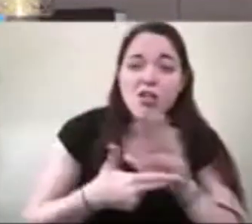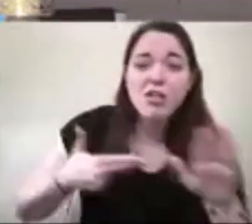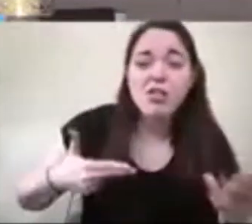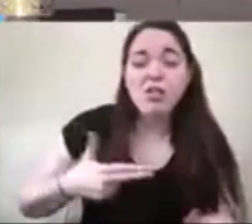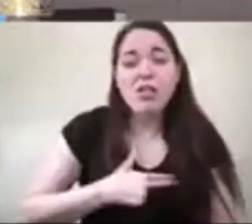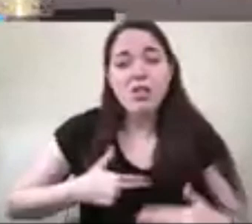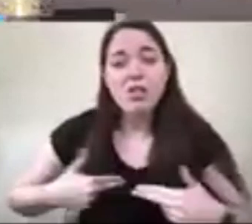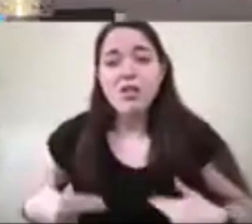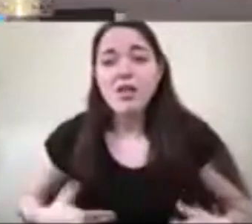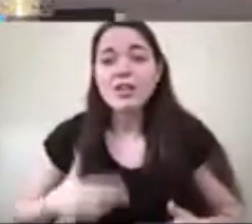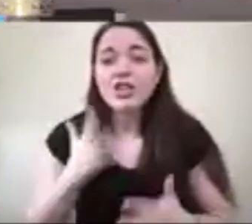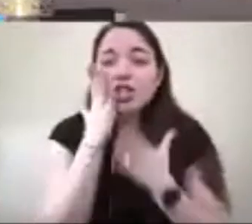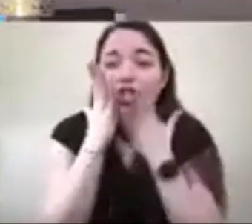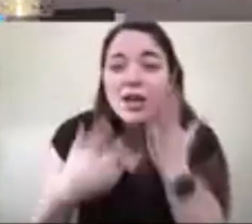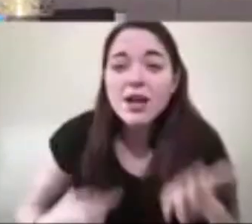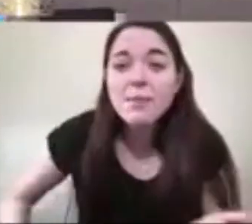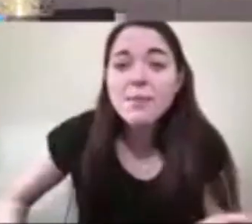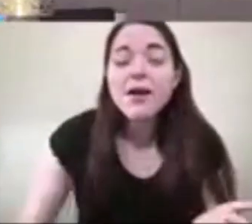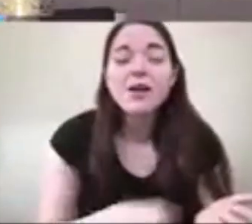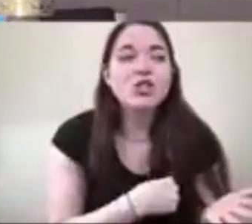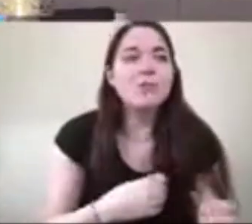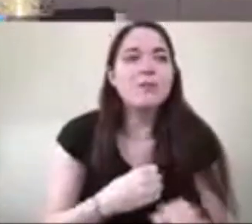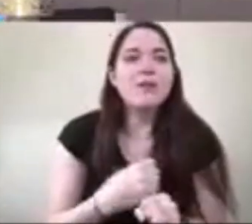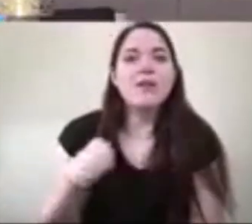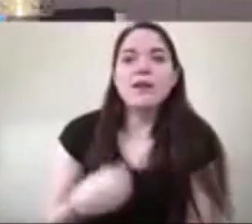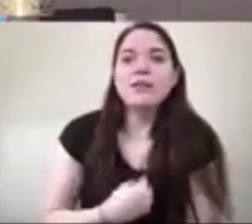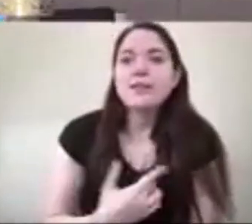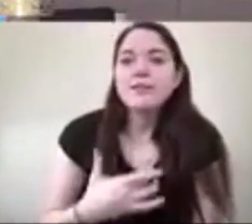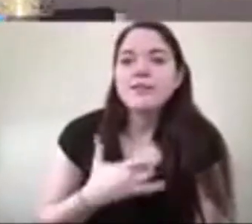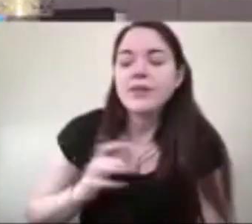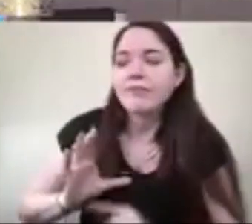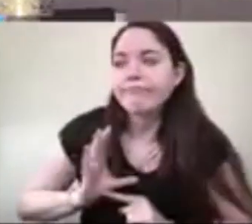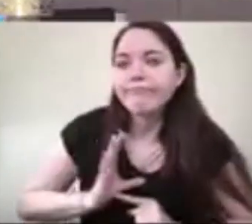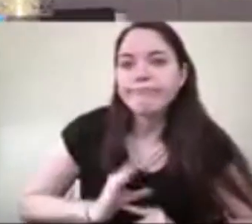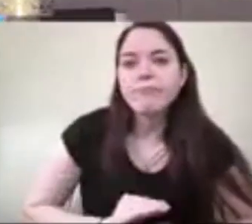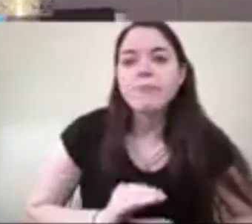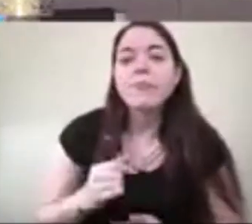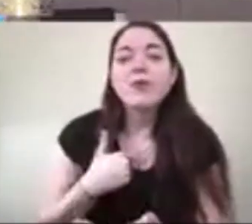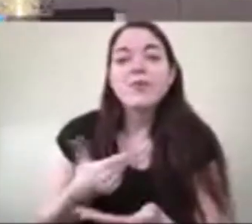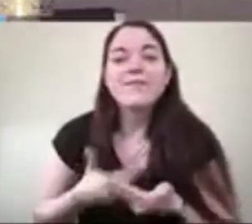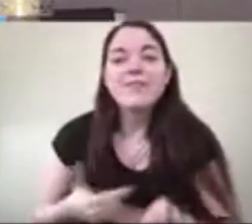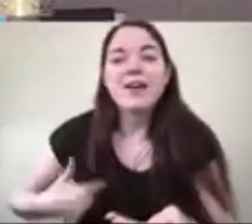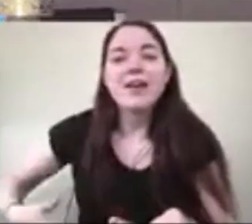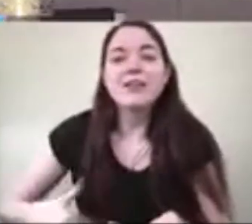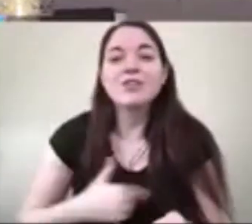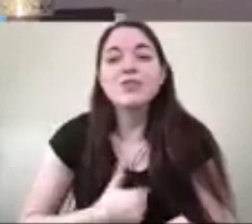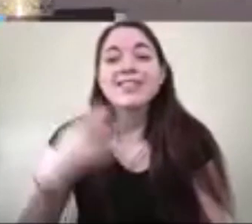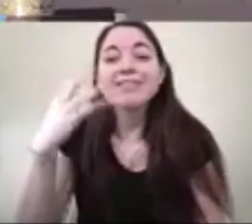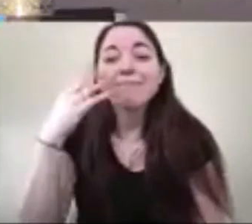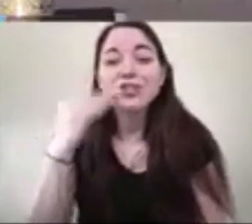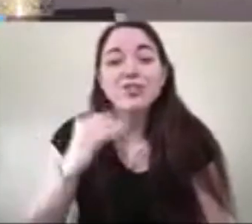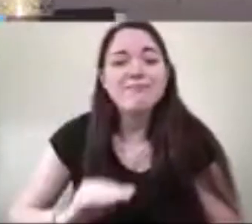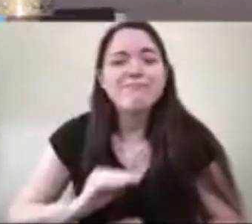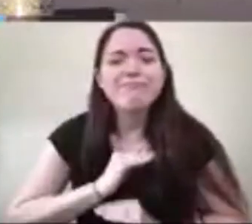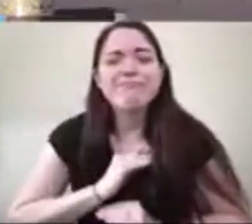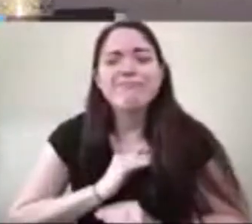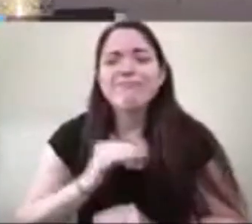or minimize us. You invite us to live in the fullness of